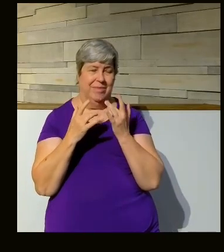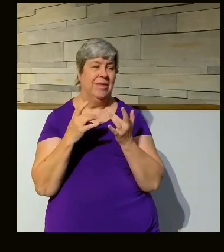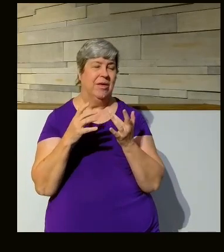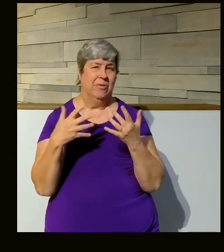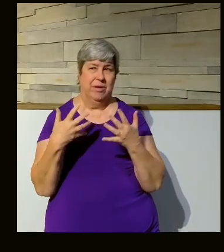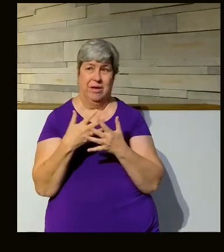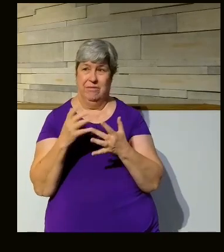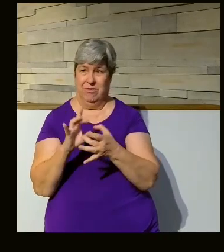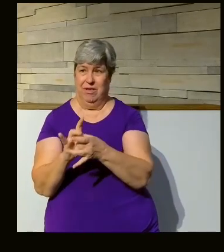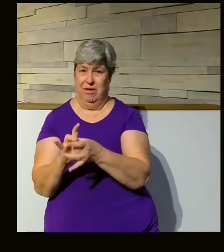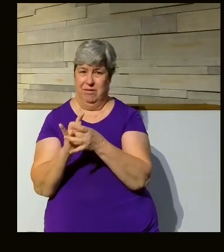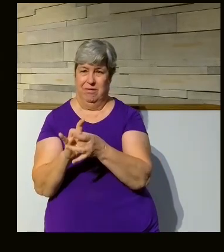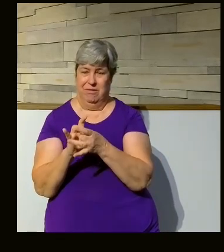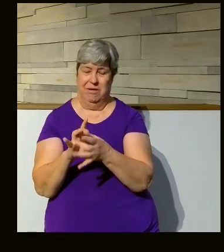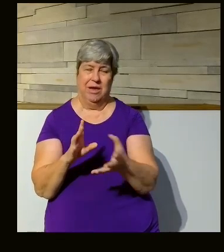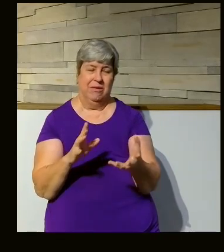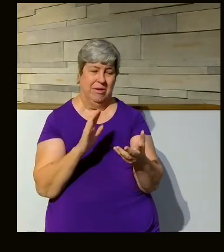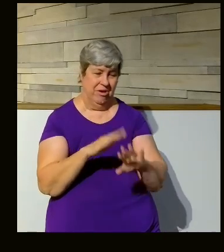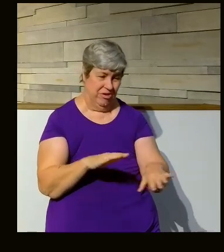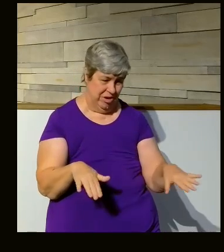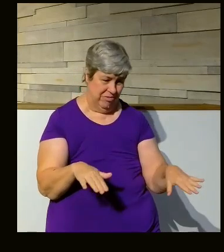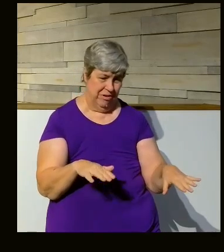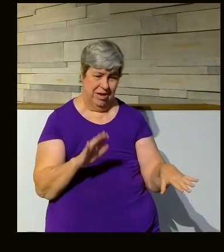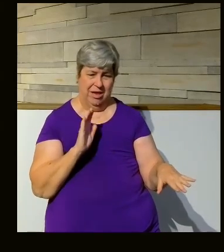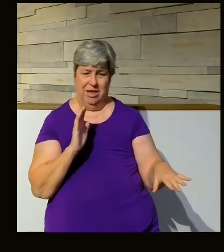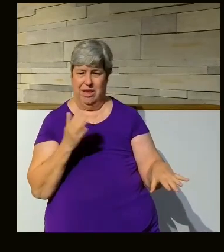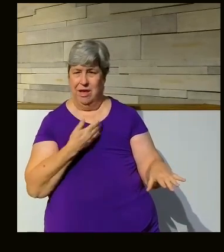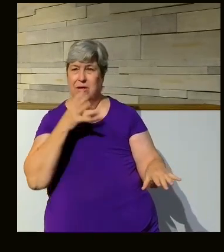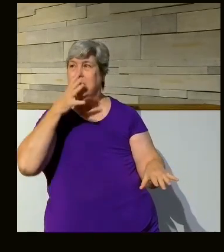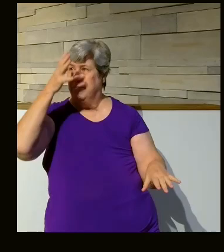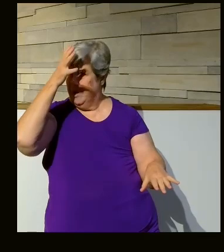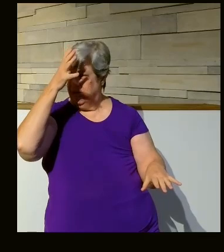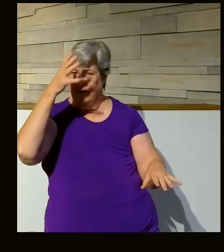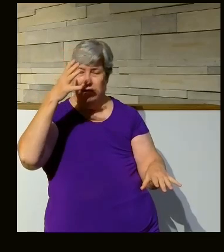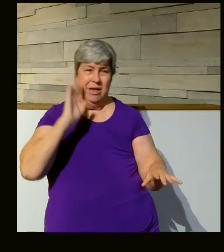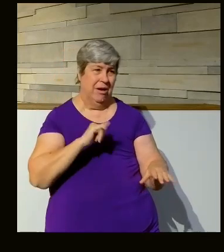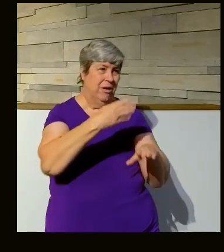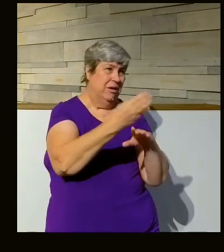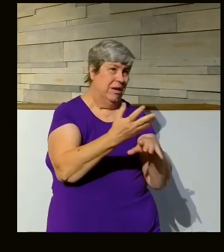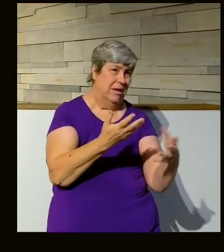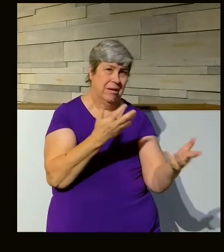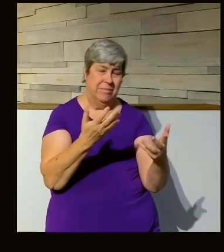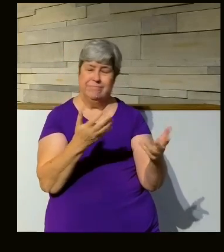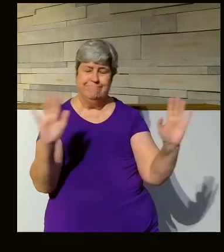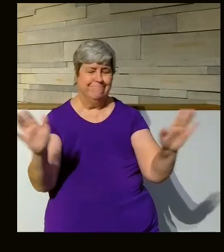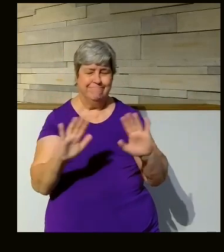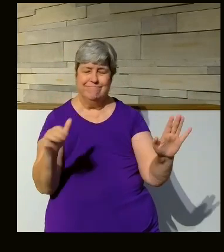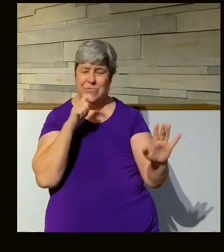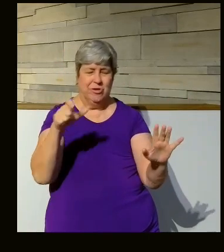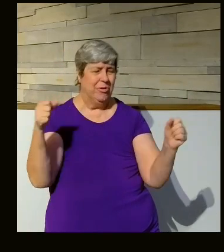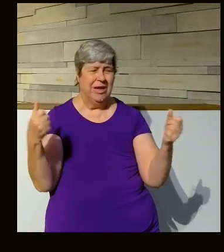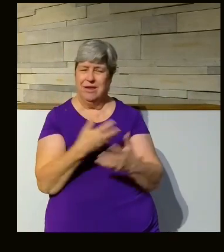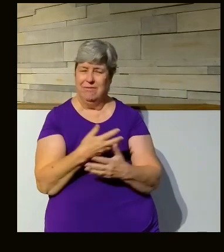about relationships. We fear about our children. We fear about our parents. We fear about our jobs. No, none of that is